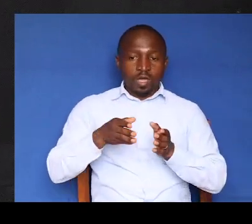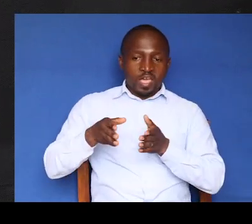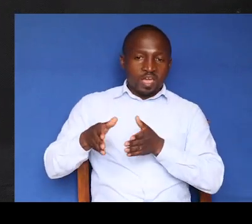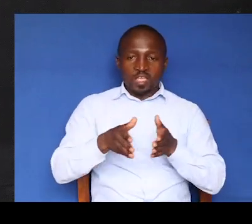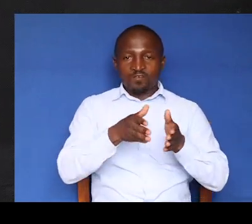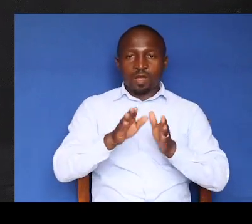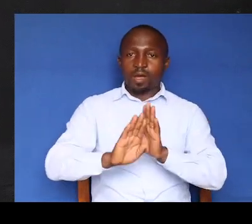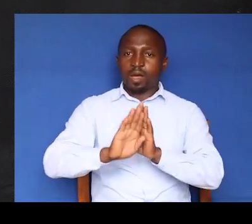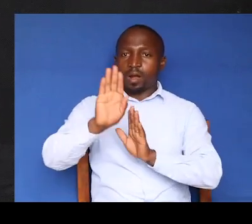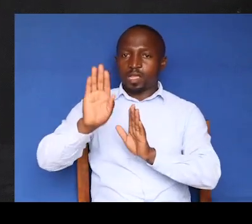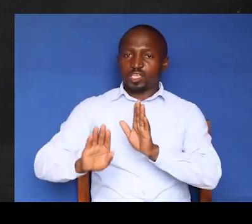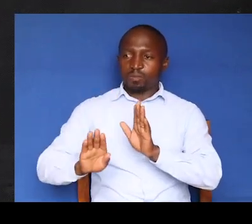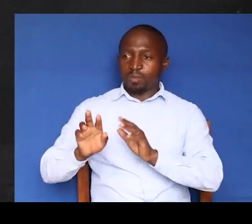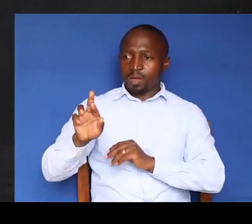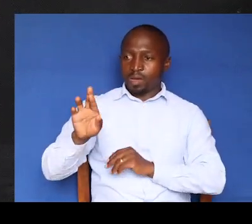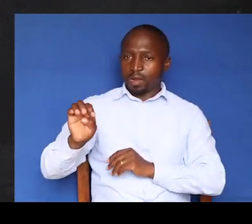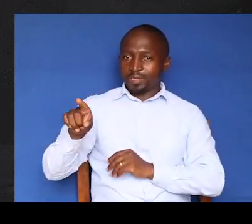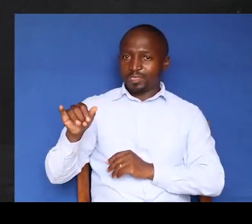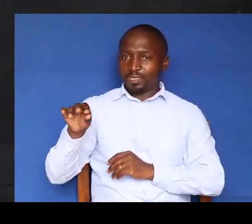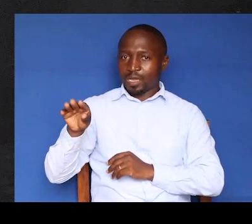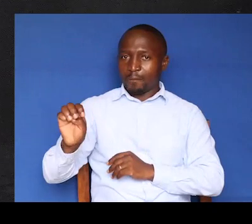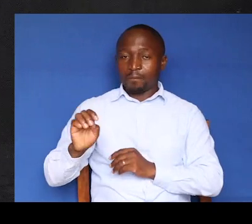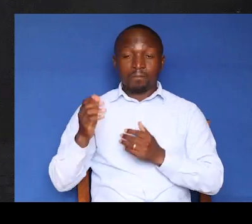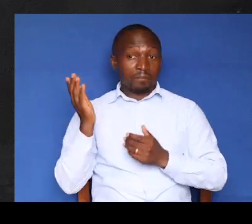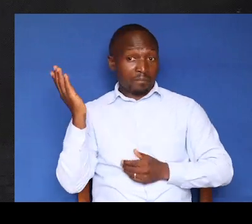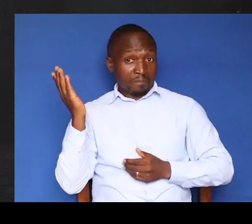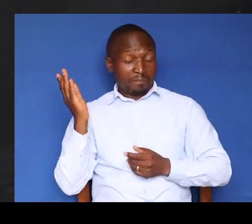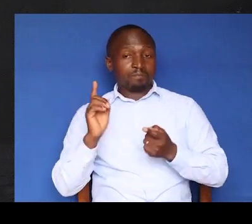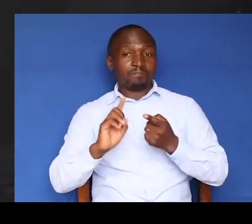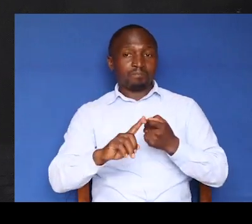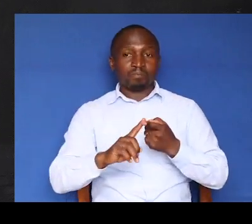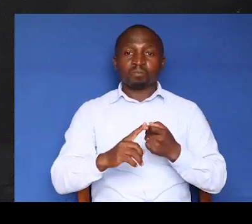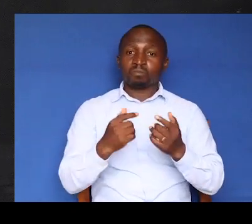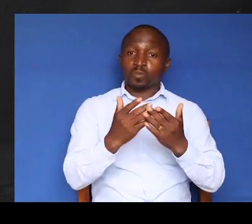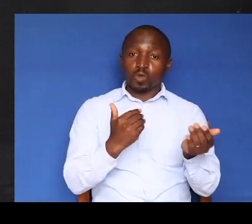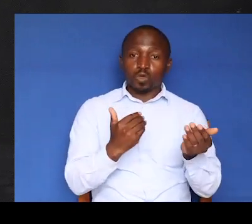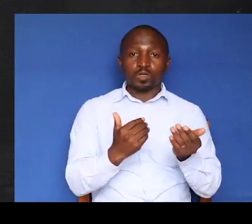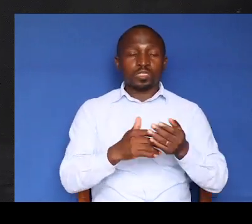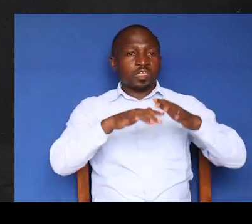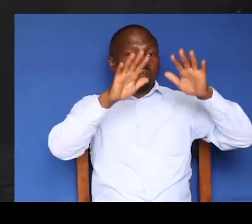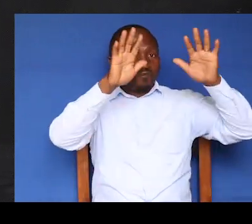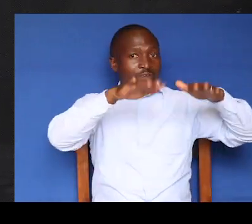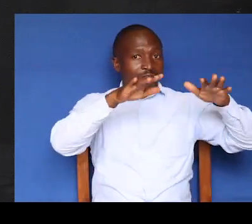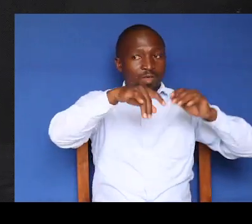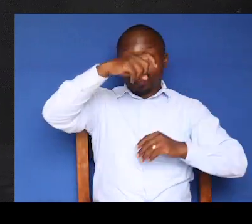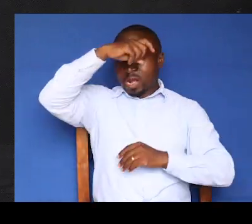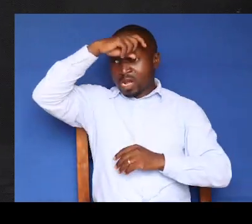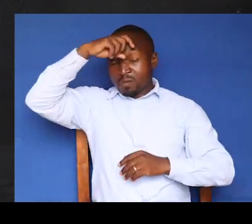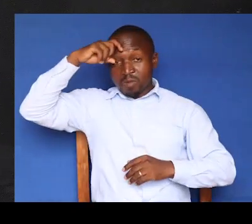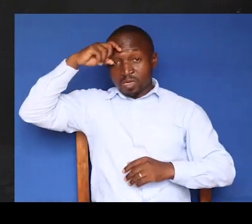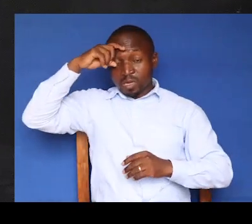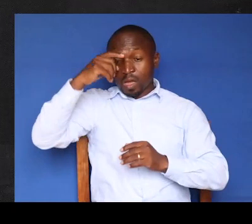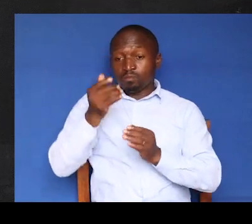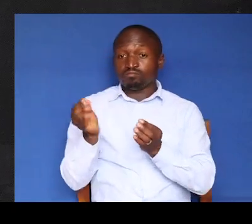regime. And that used to make influence by rainfall and temperature, but the influence is not the